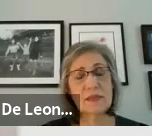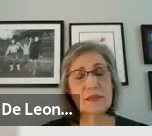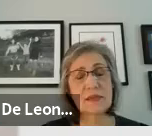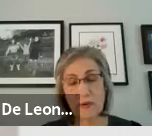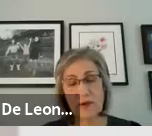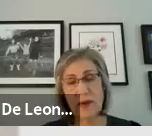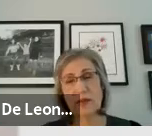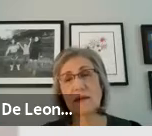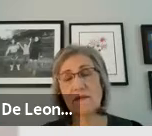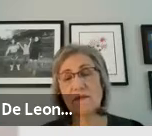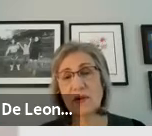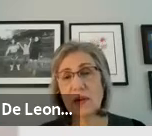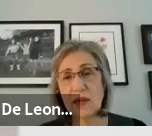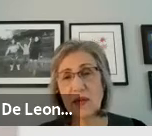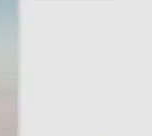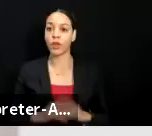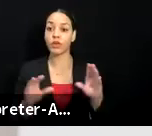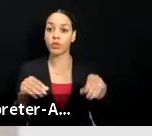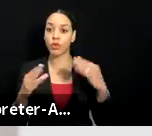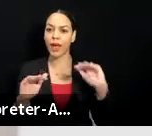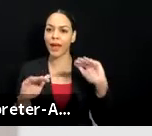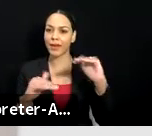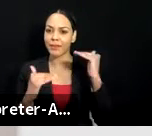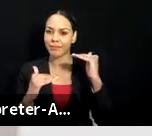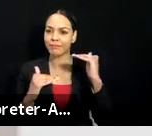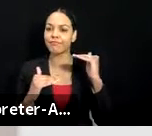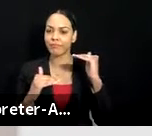has provided very little